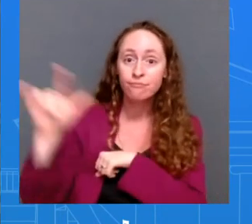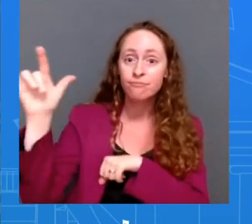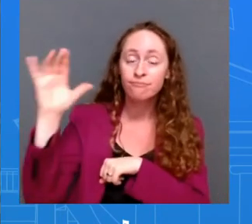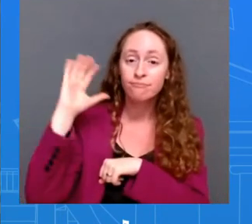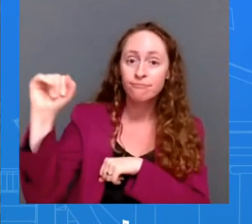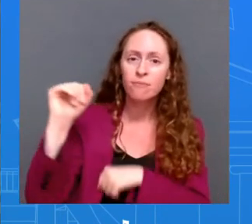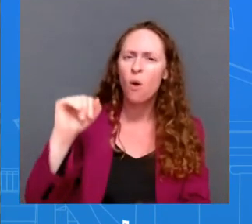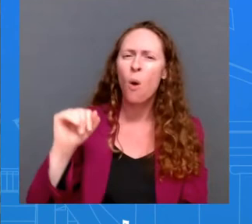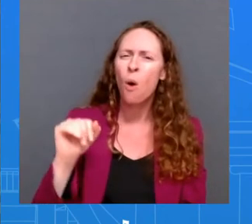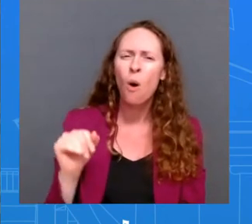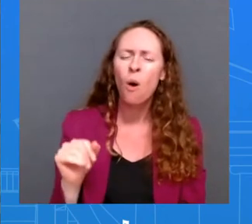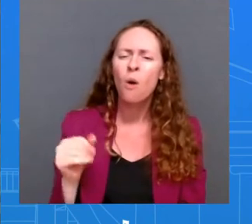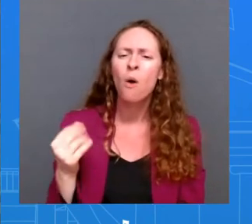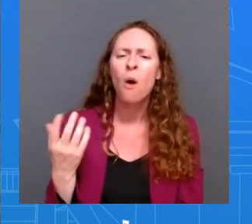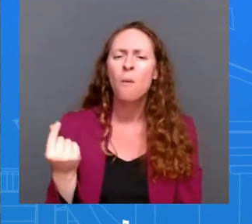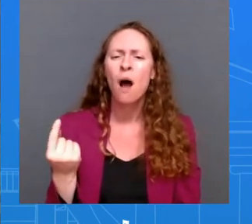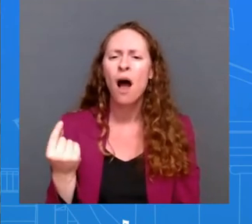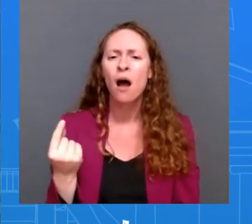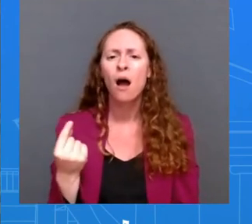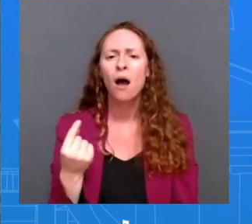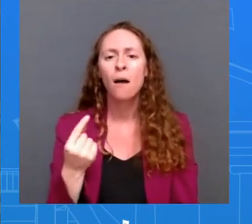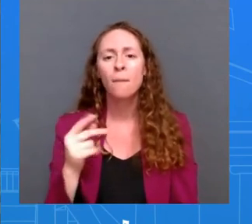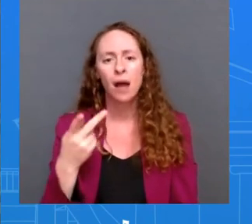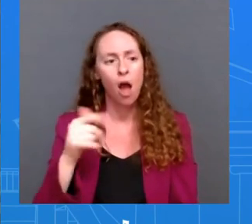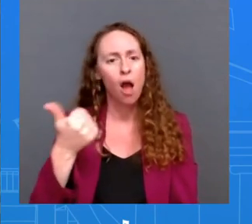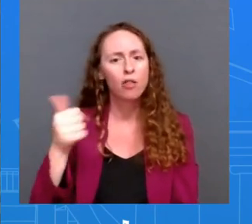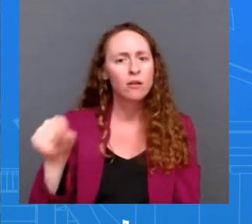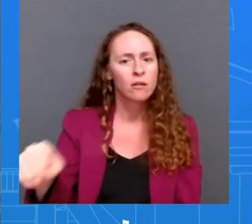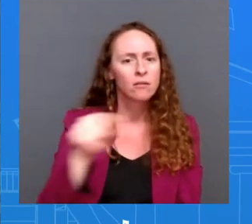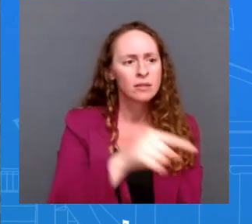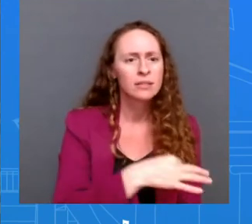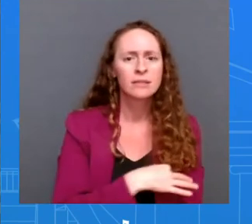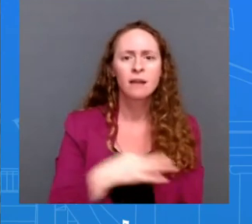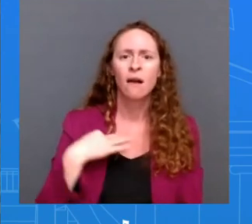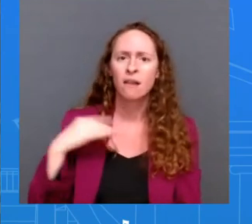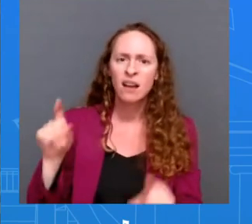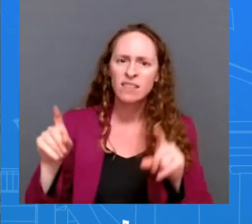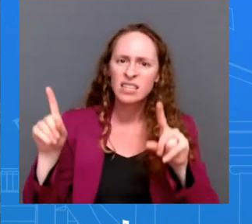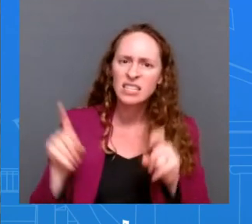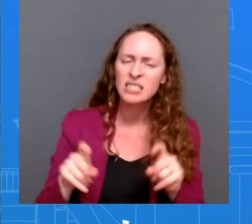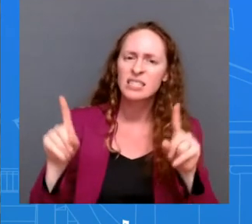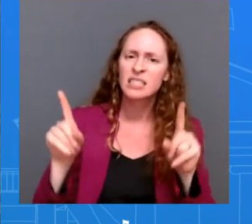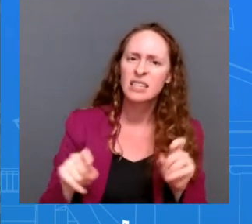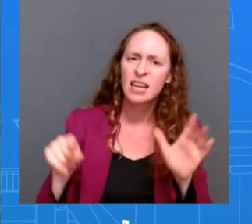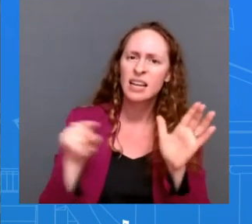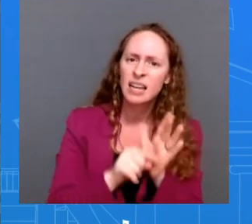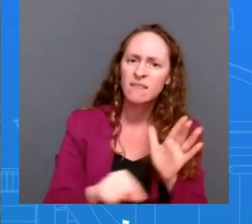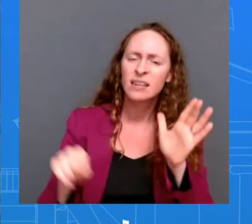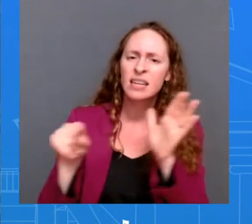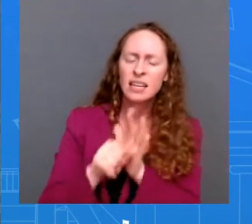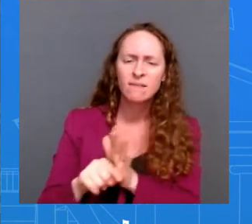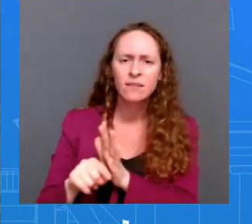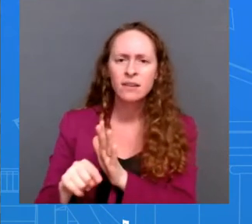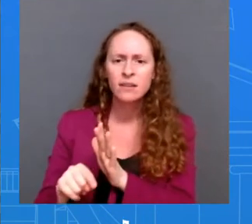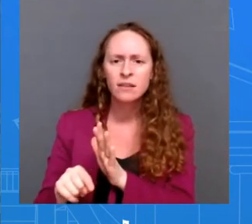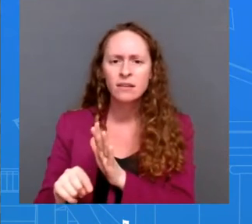for isolation, today is day 5 of the rebound, because this is a rebound, not